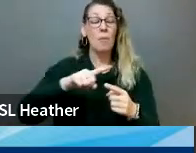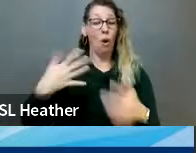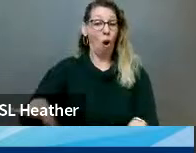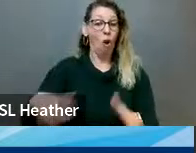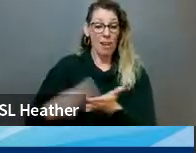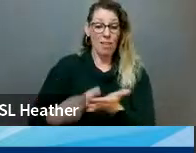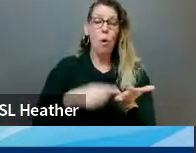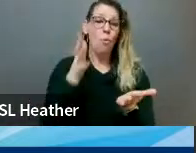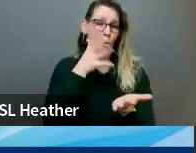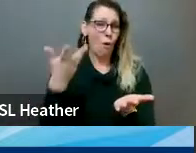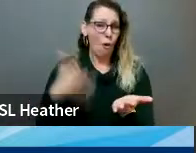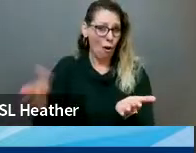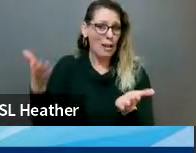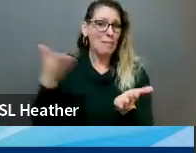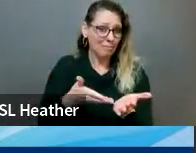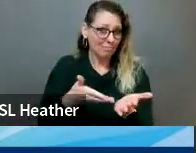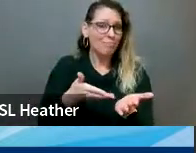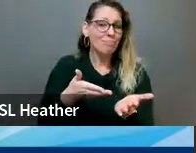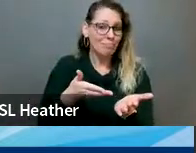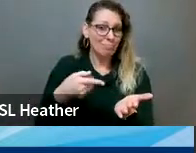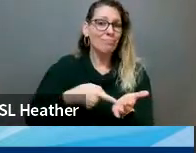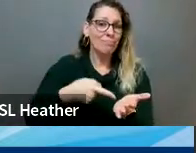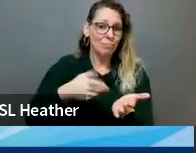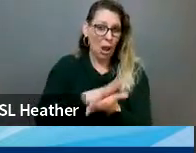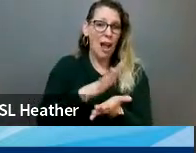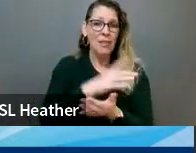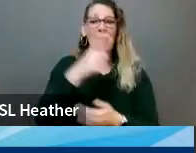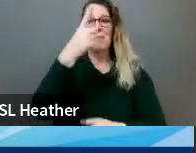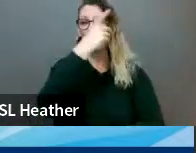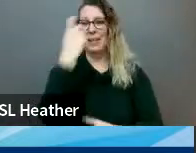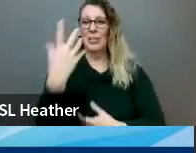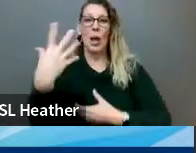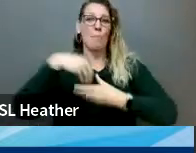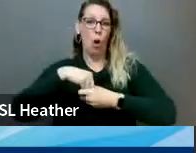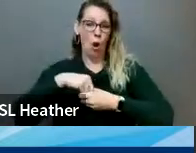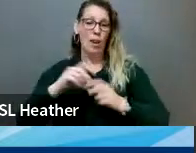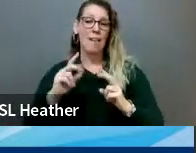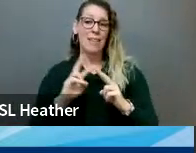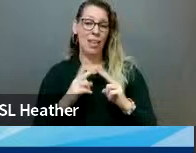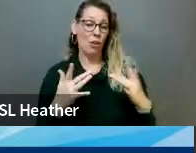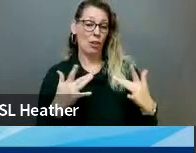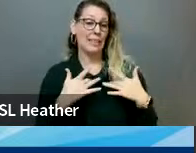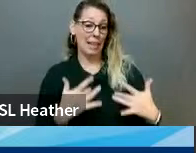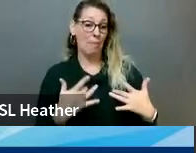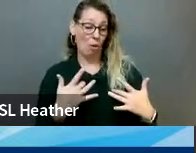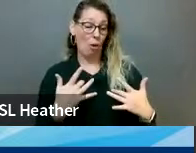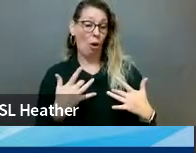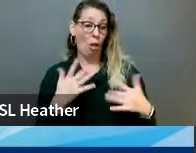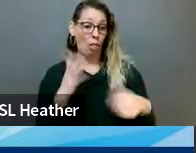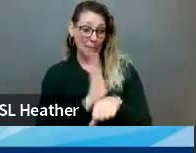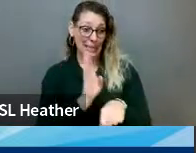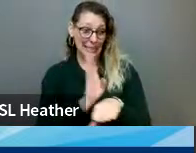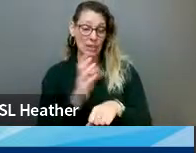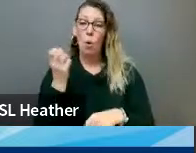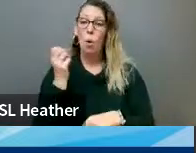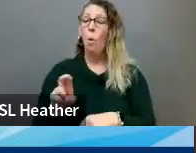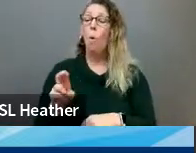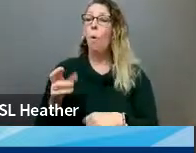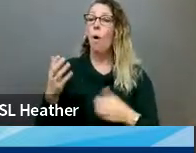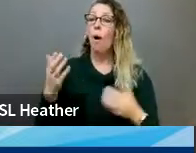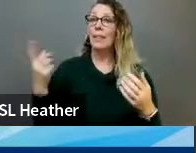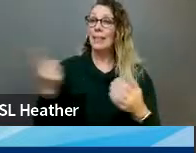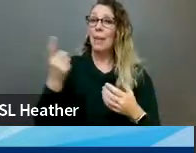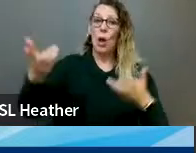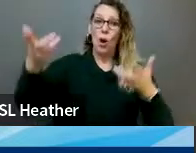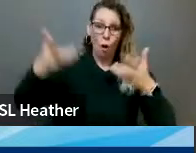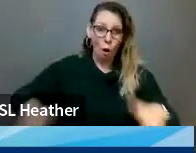to be present in that document because it's again part of either typical course of business or stuff that is already been clearly